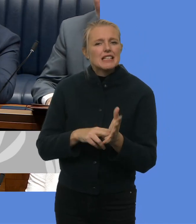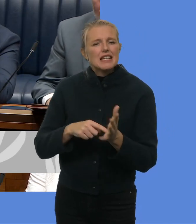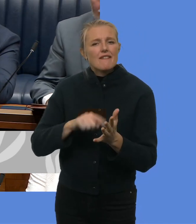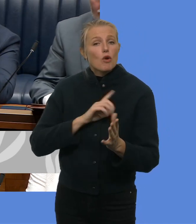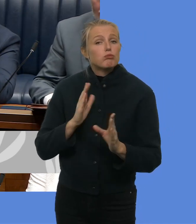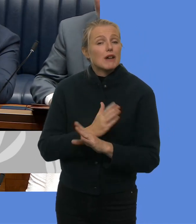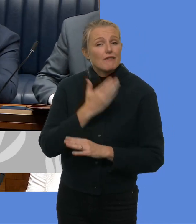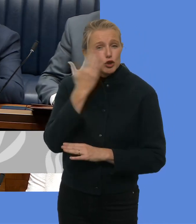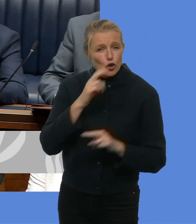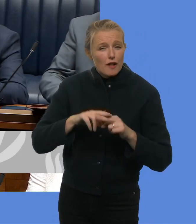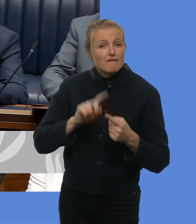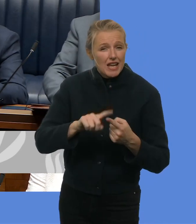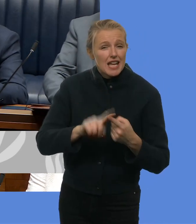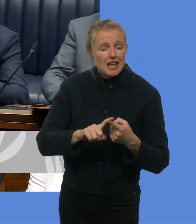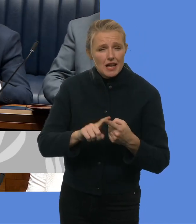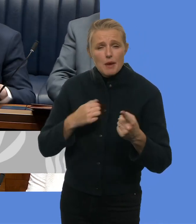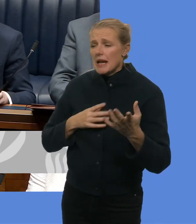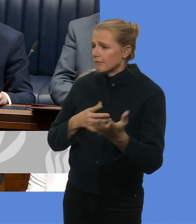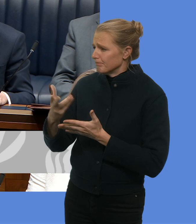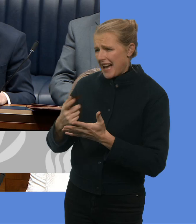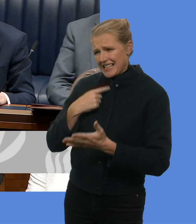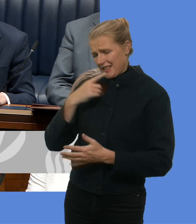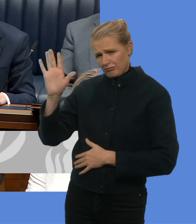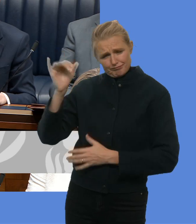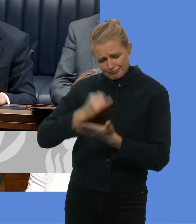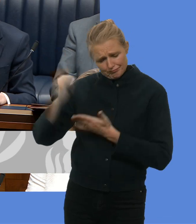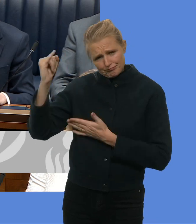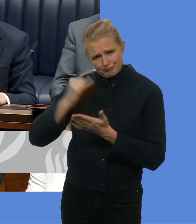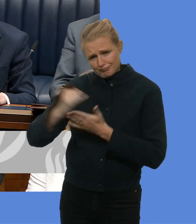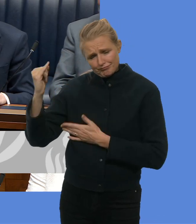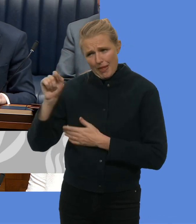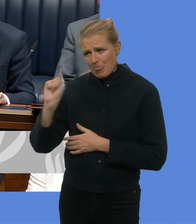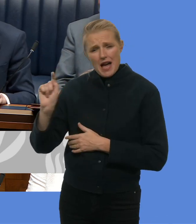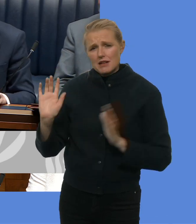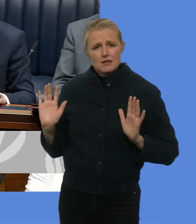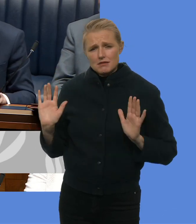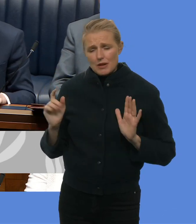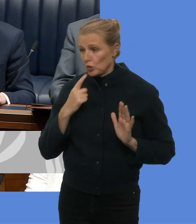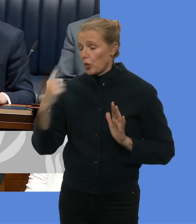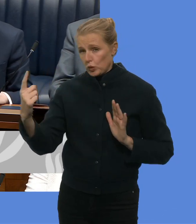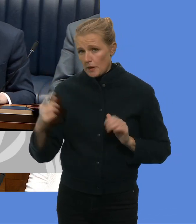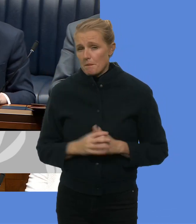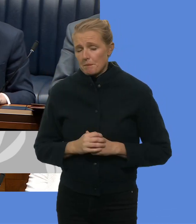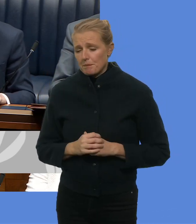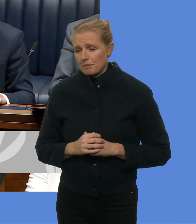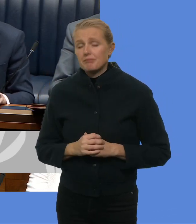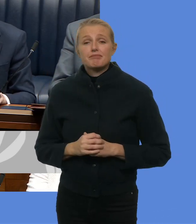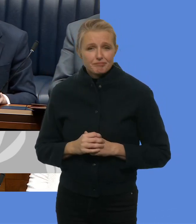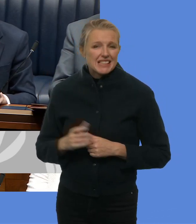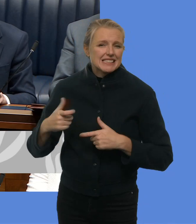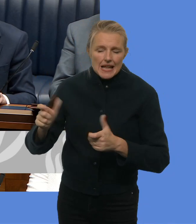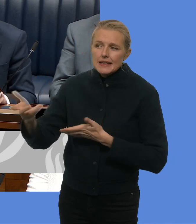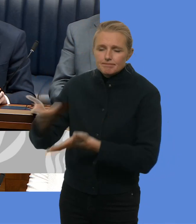schools. We had that engagement. I outlined my opposition to what was being proposed, and we've continued